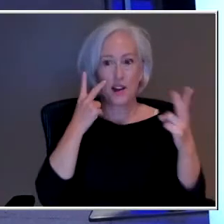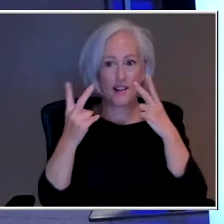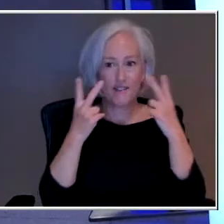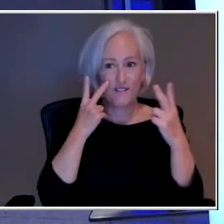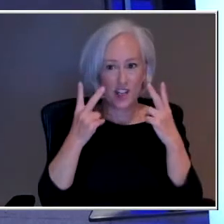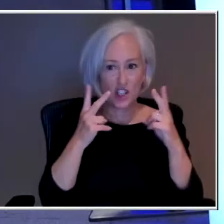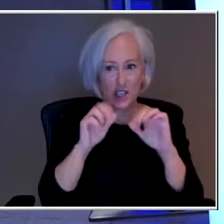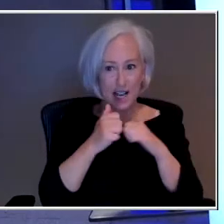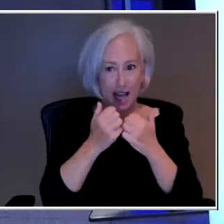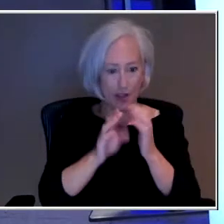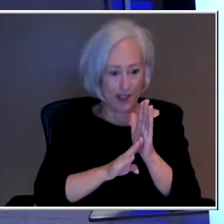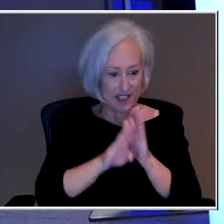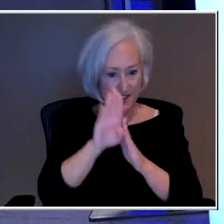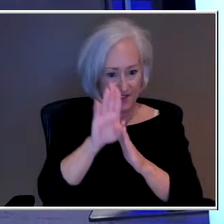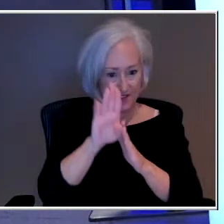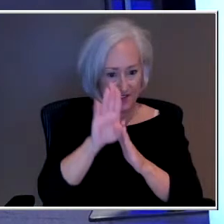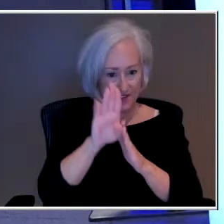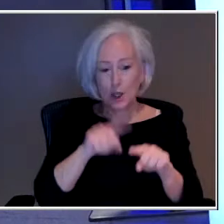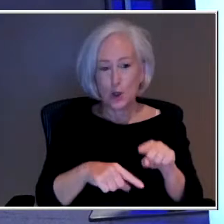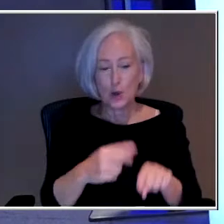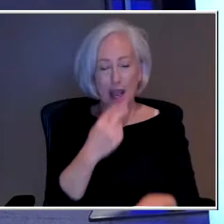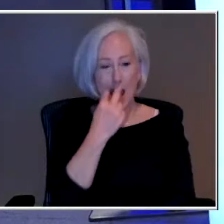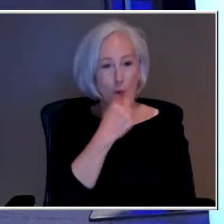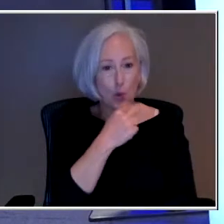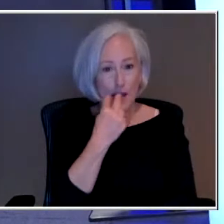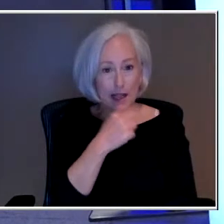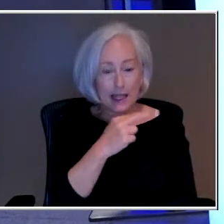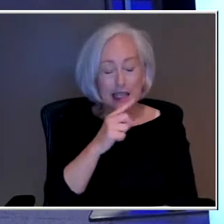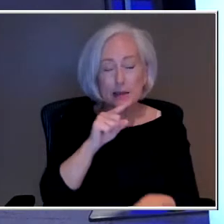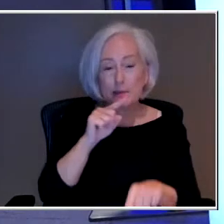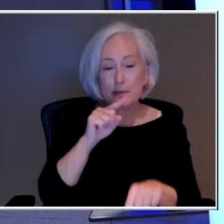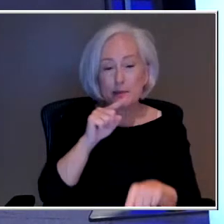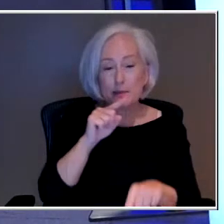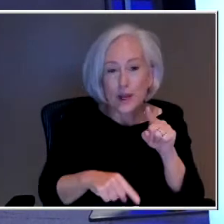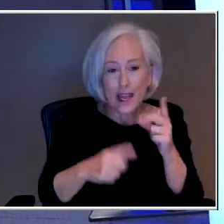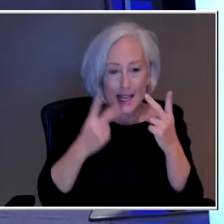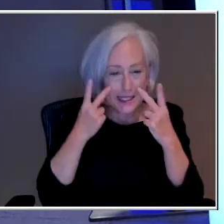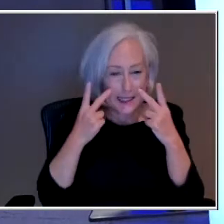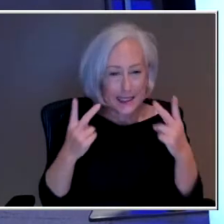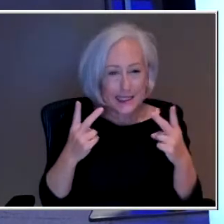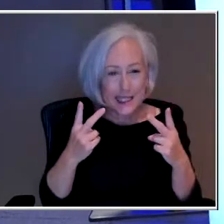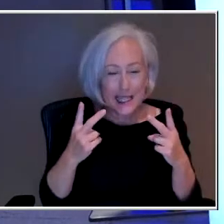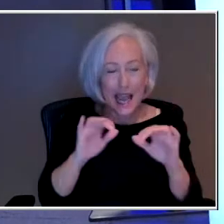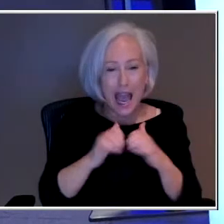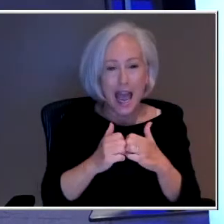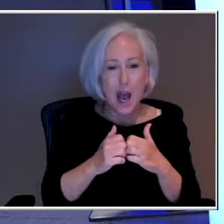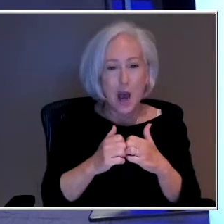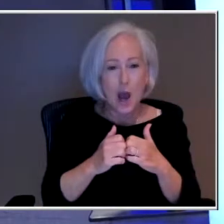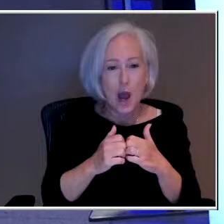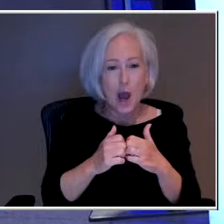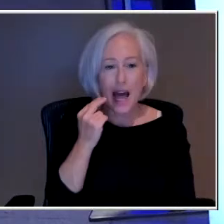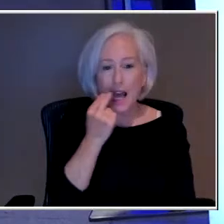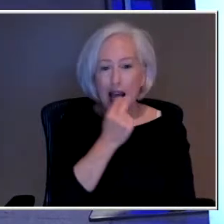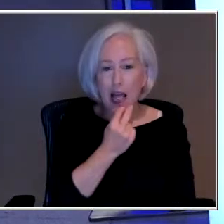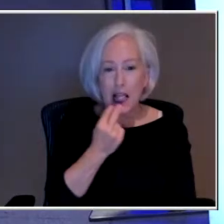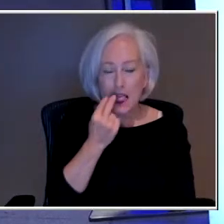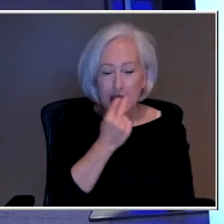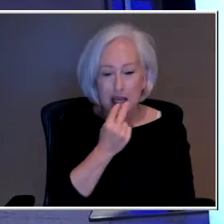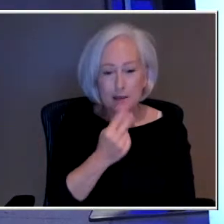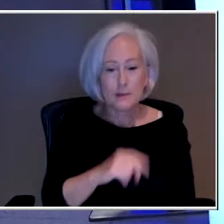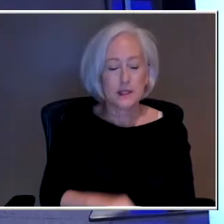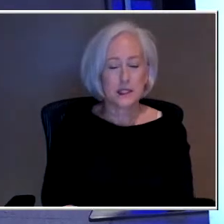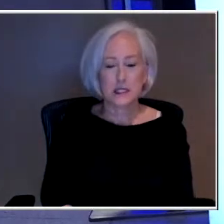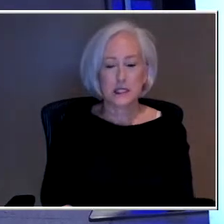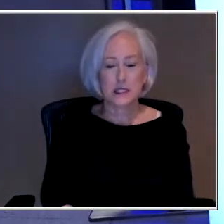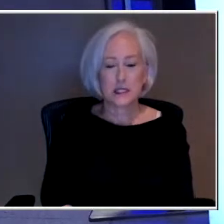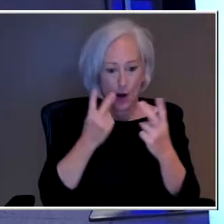bit about that. You can't read lips, you can't see the way things are being sounded out. How can vision, other than just what they see, really